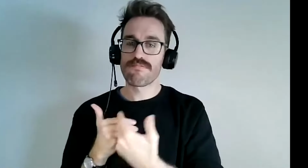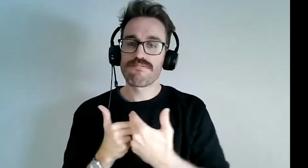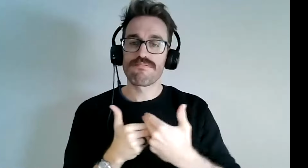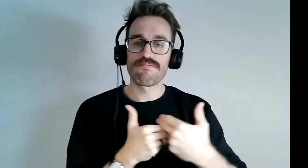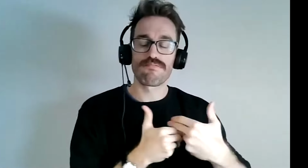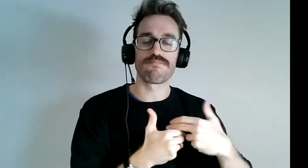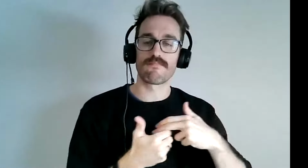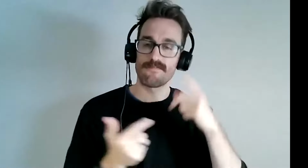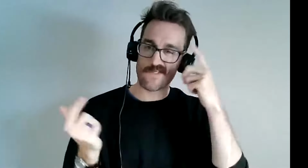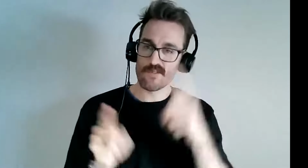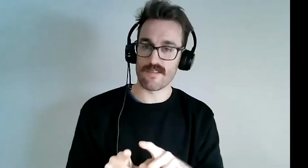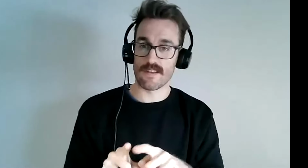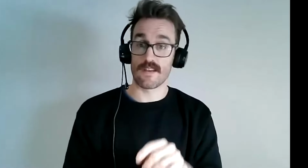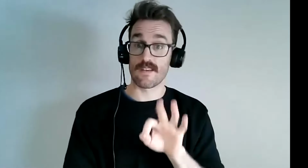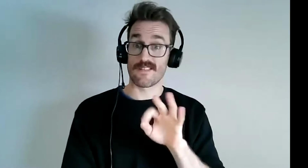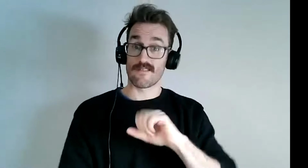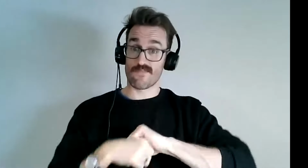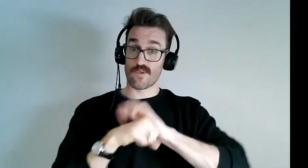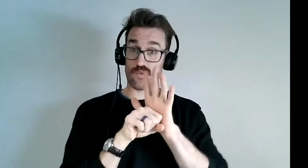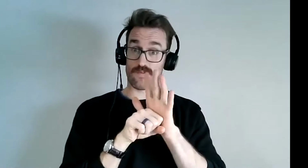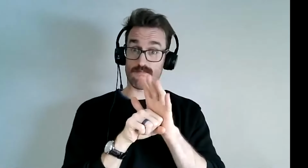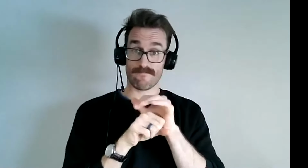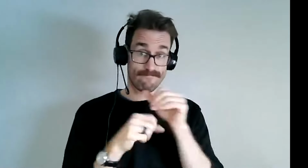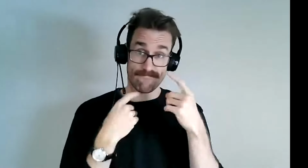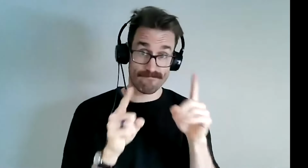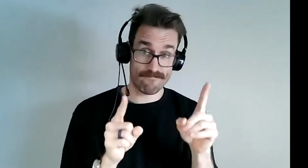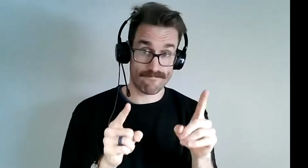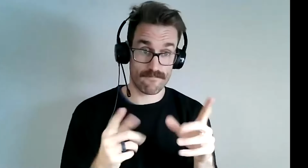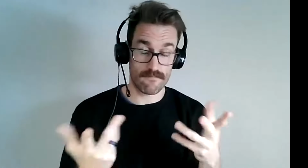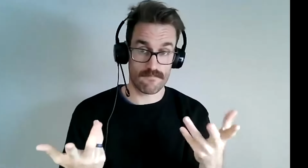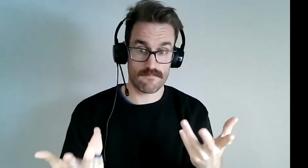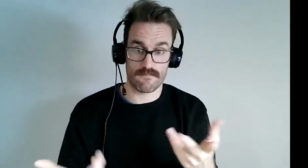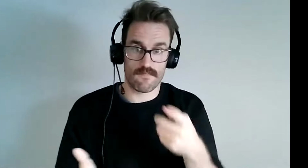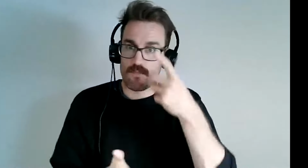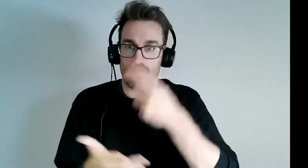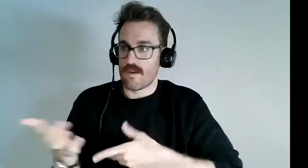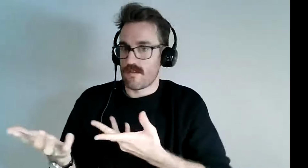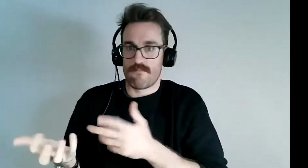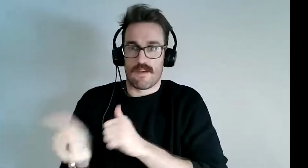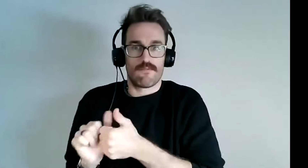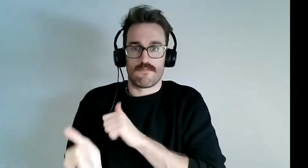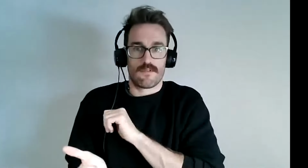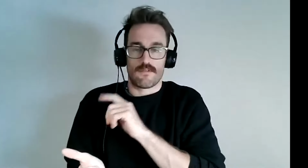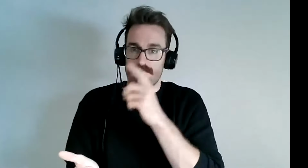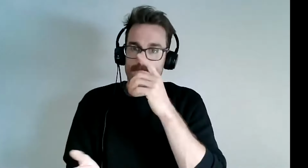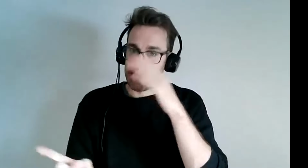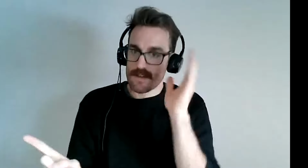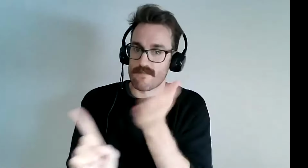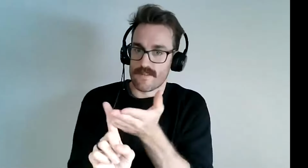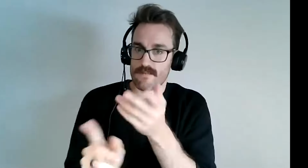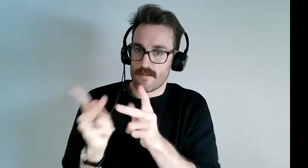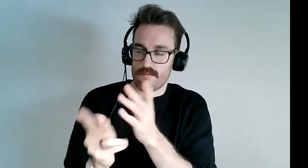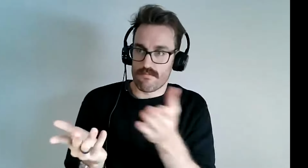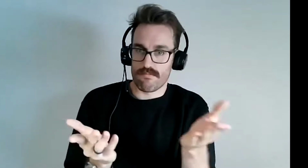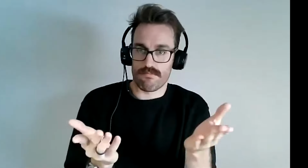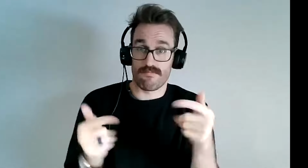if COVID-19 doesn't do it, I'm not sure what will. I think this is the worst,